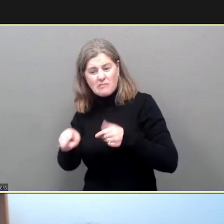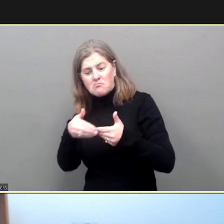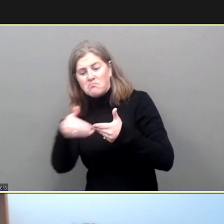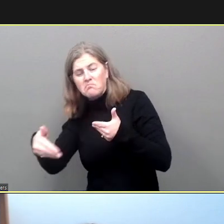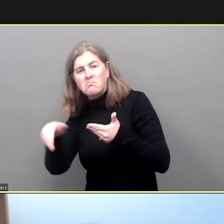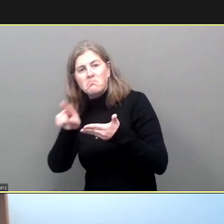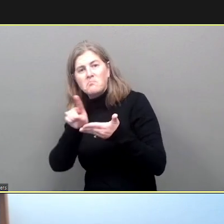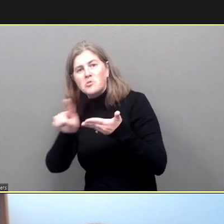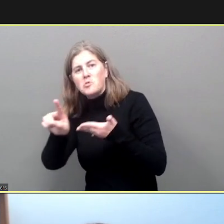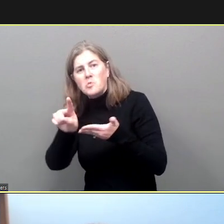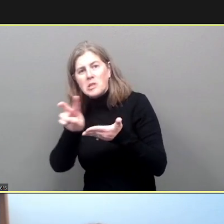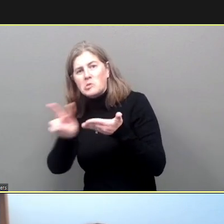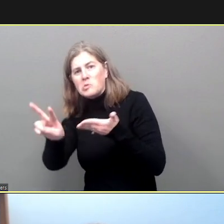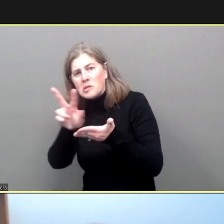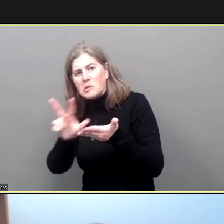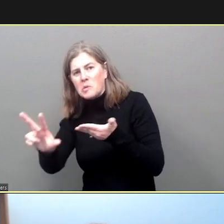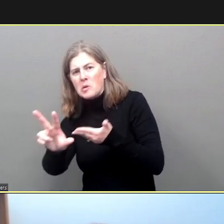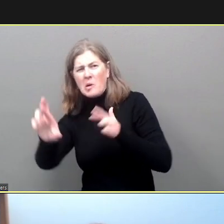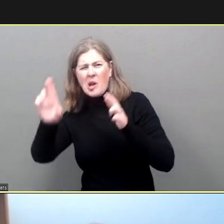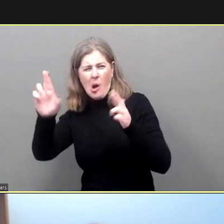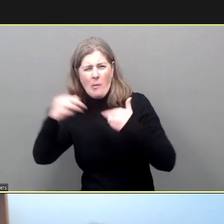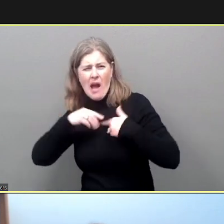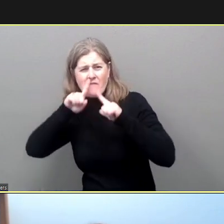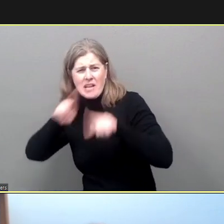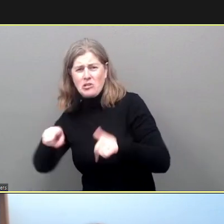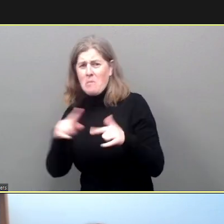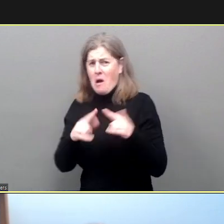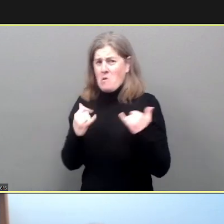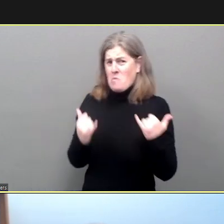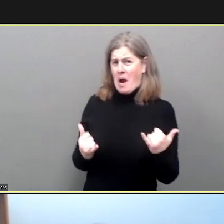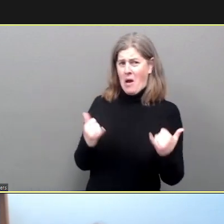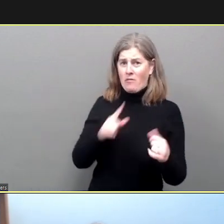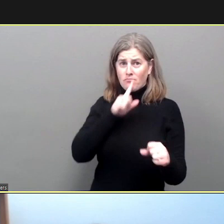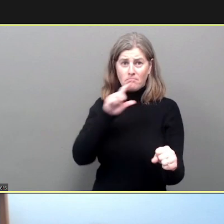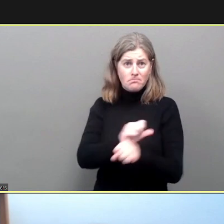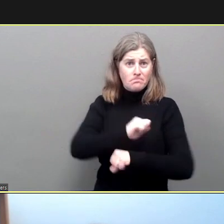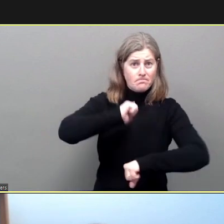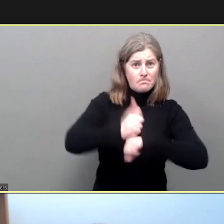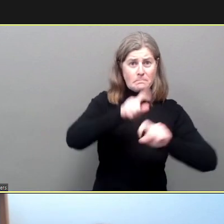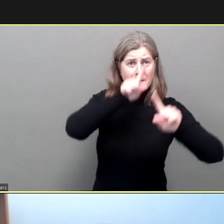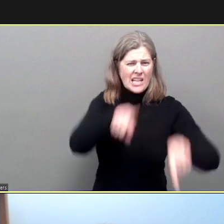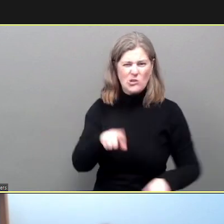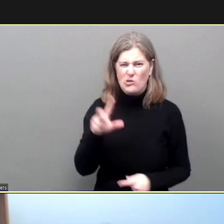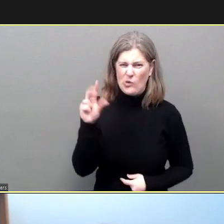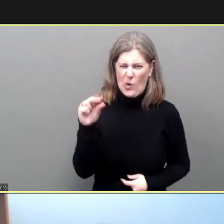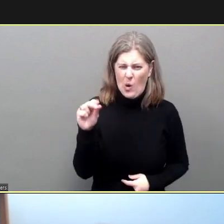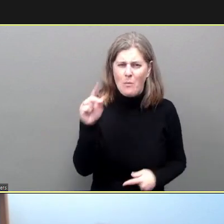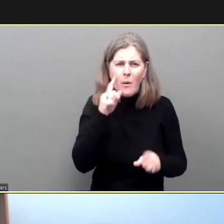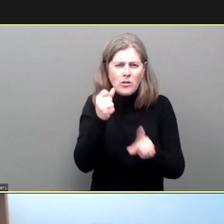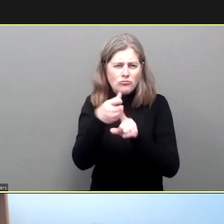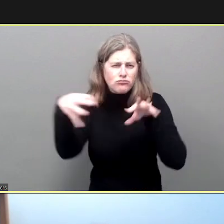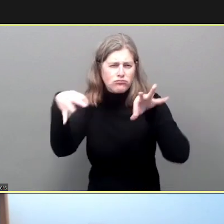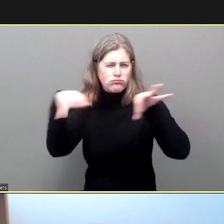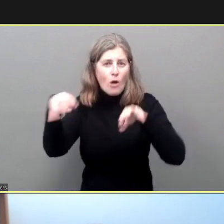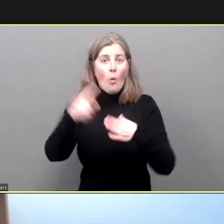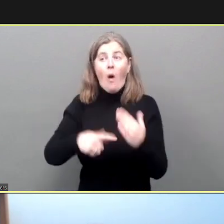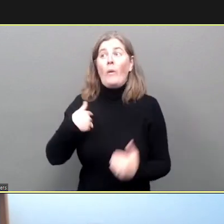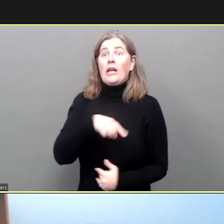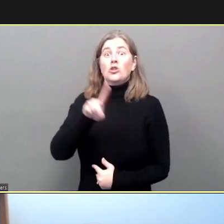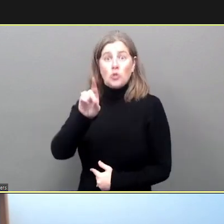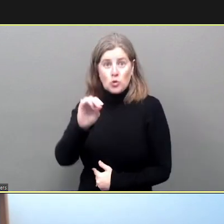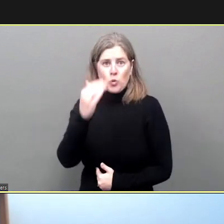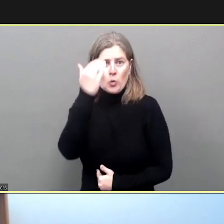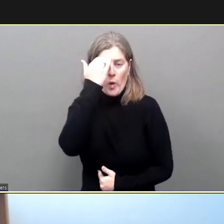weeks, but we still don't have definitive answers to share today. But I'd like to go through a little bit about what we do know.